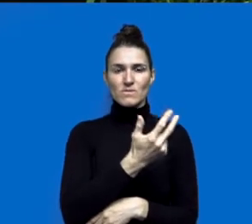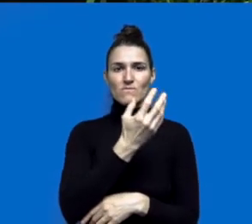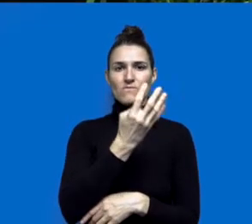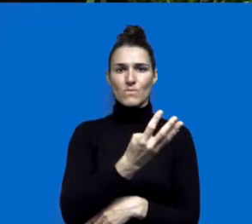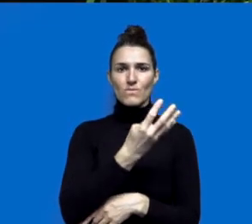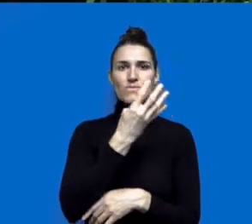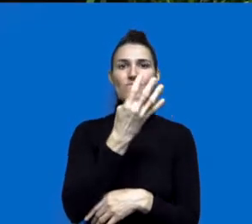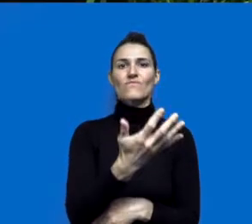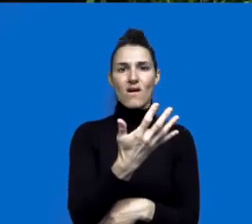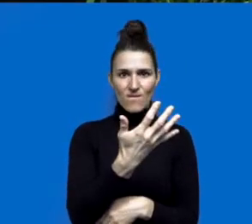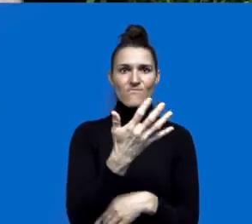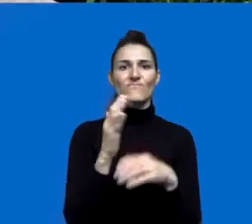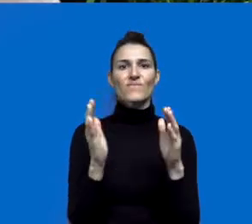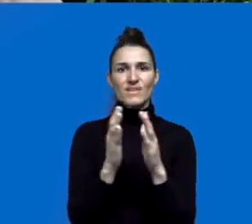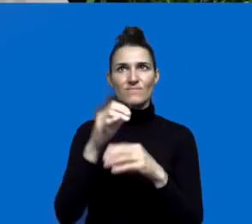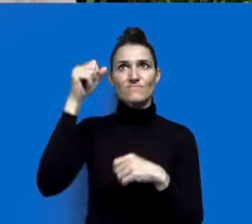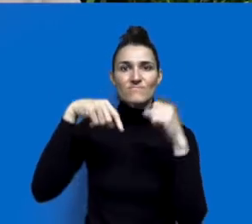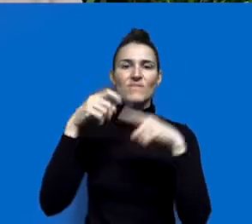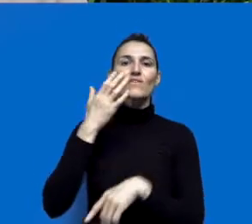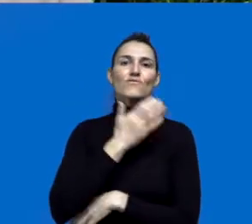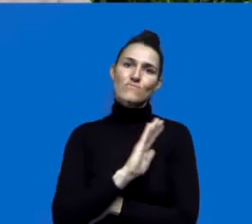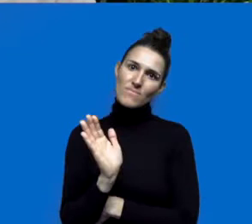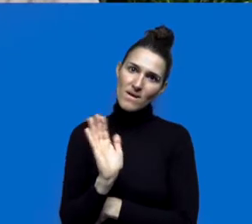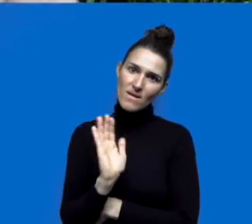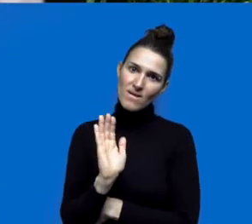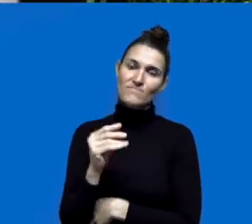4, 5 little raindrops. Goodbye.